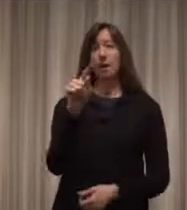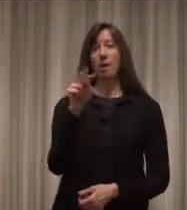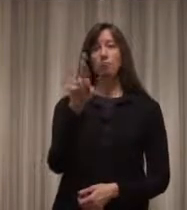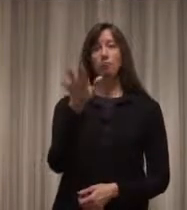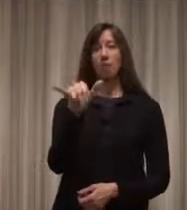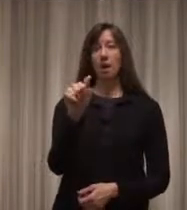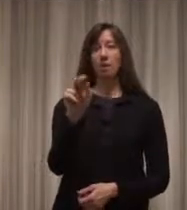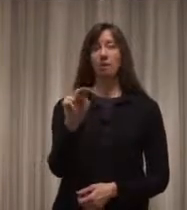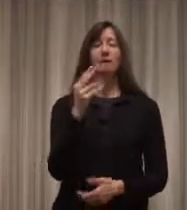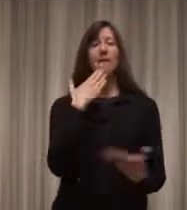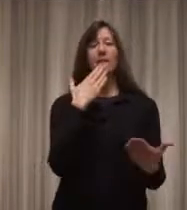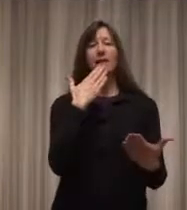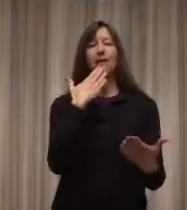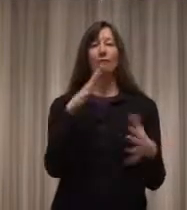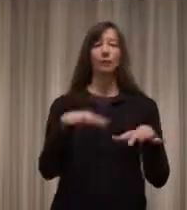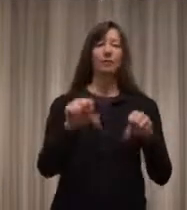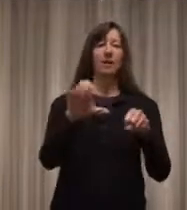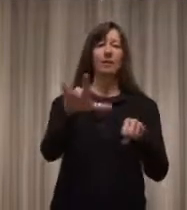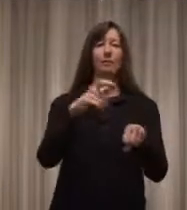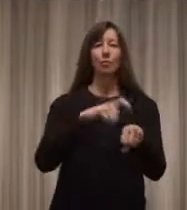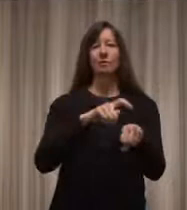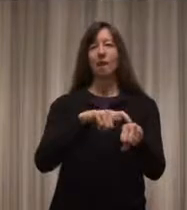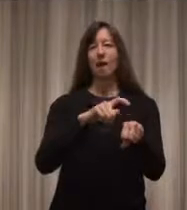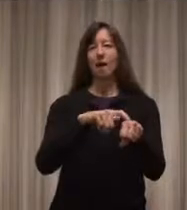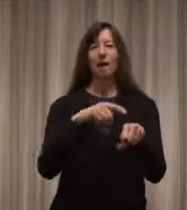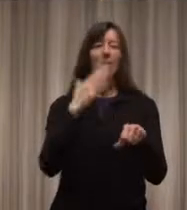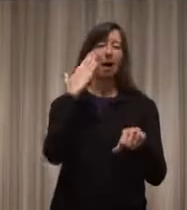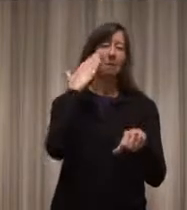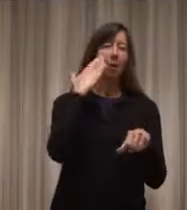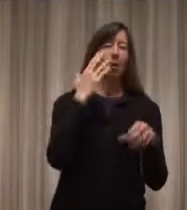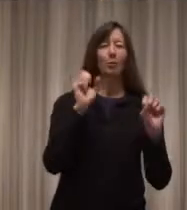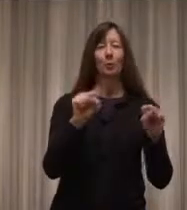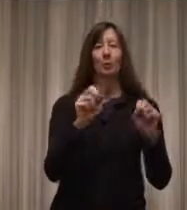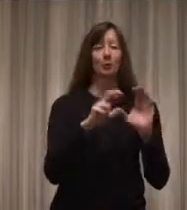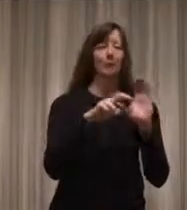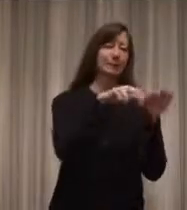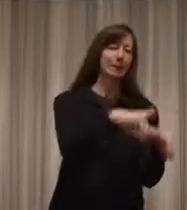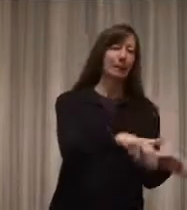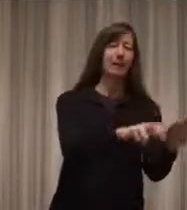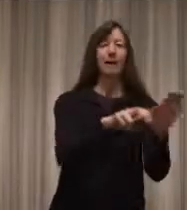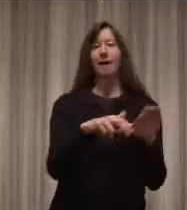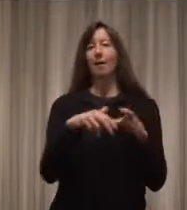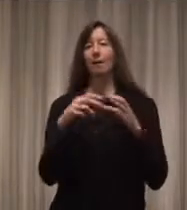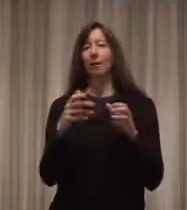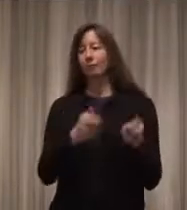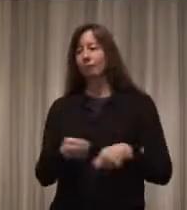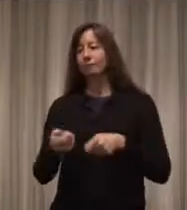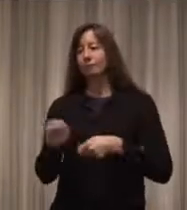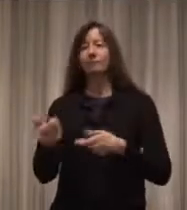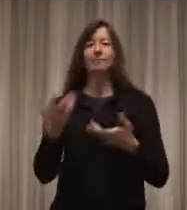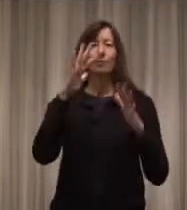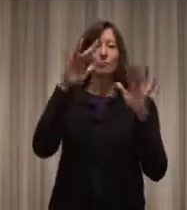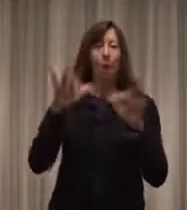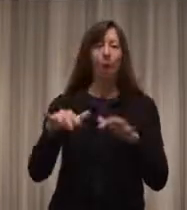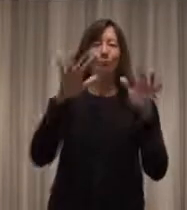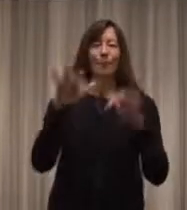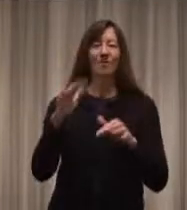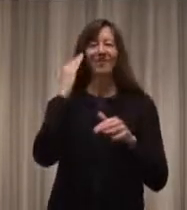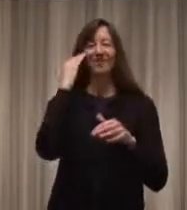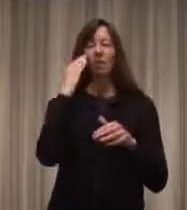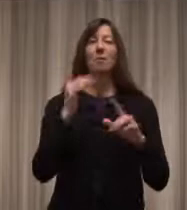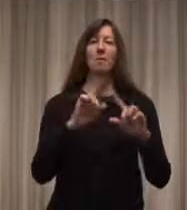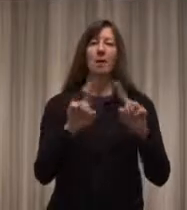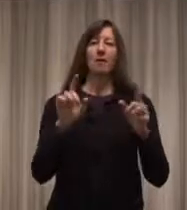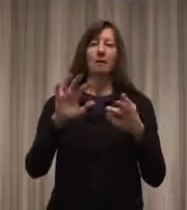building to join me for the COVID update this Tuesday afternoon. I'm going to talk a little bit about the current state